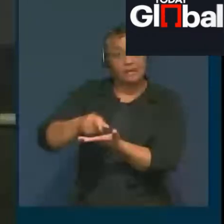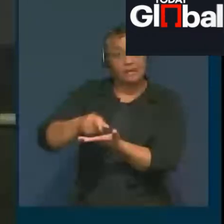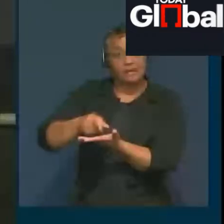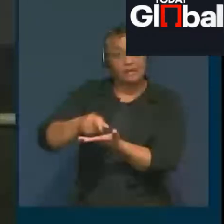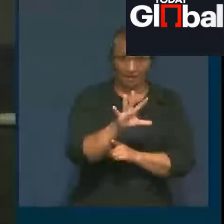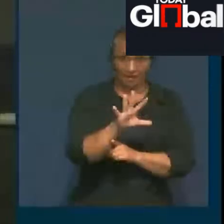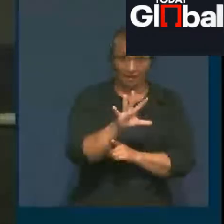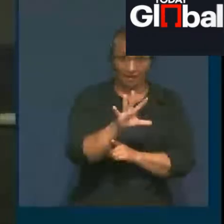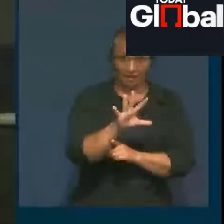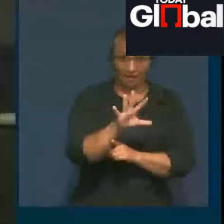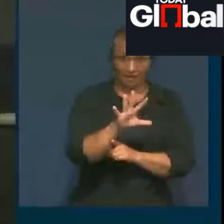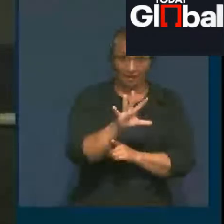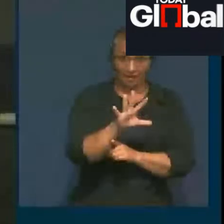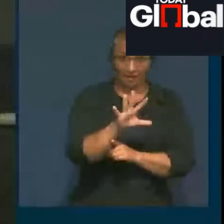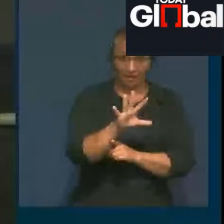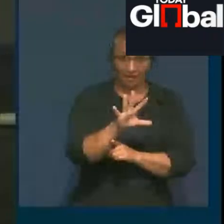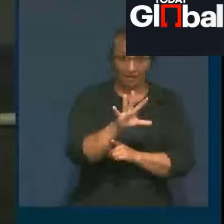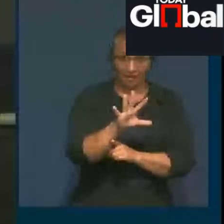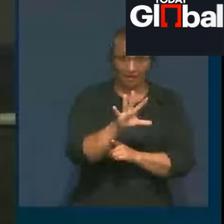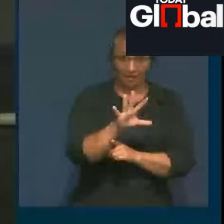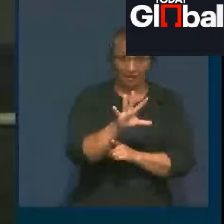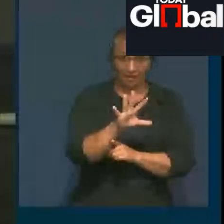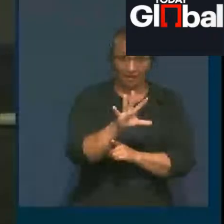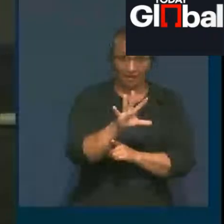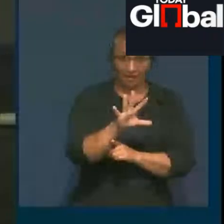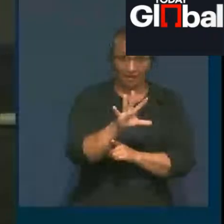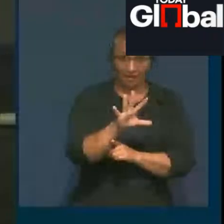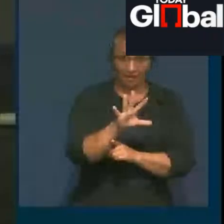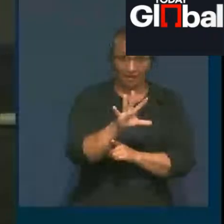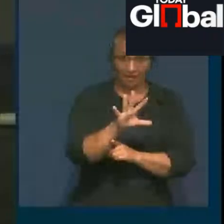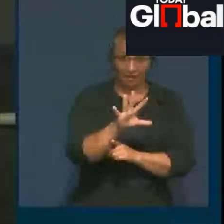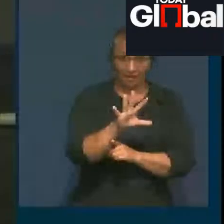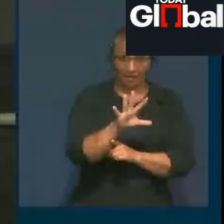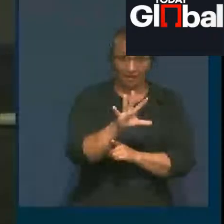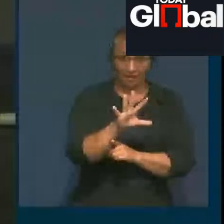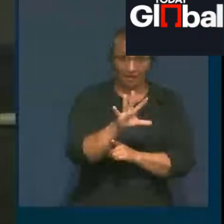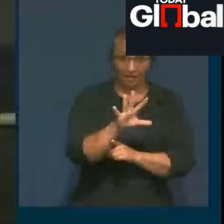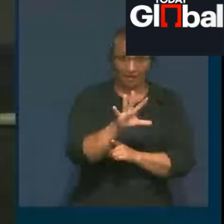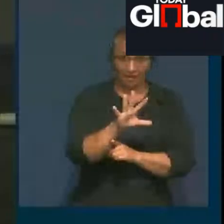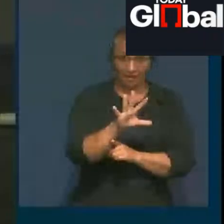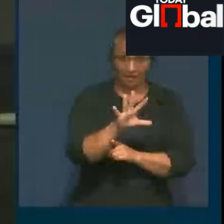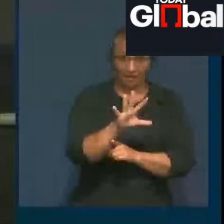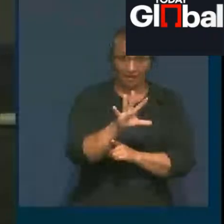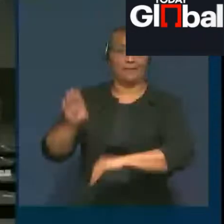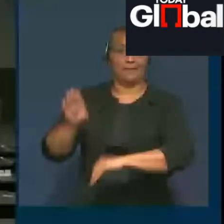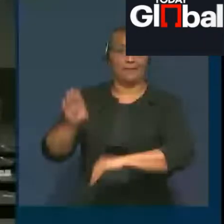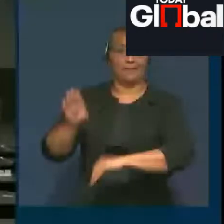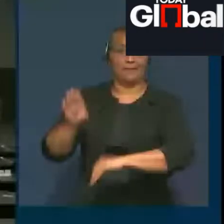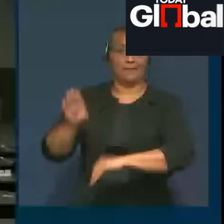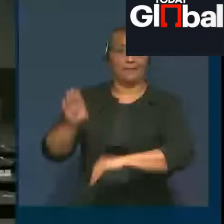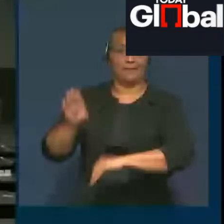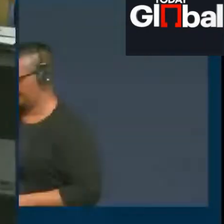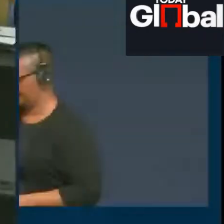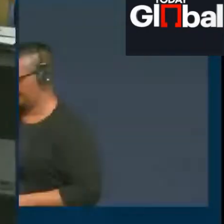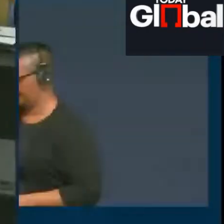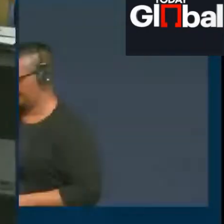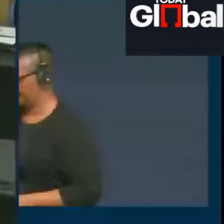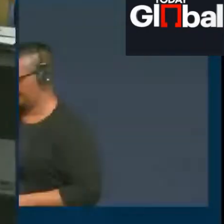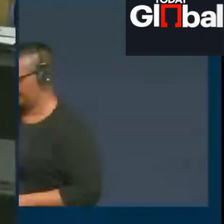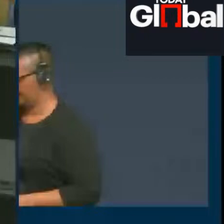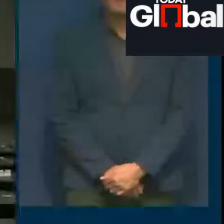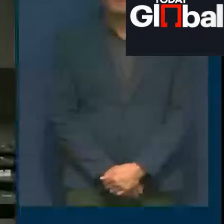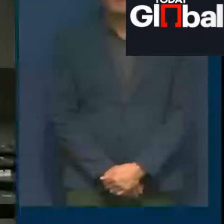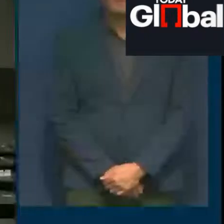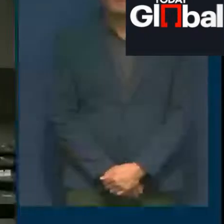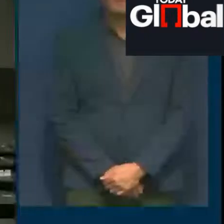clear implementation of laws on disability. Mr. Mohanad. Your Excellency, what is the